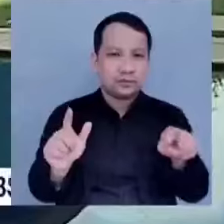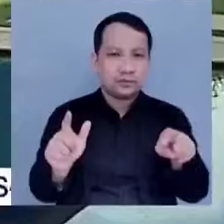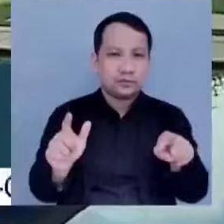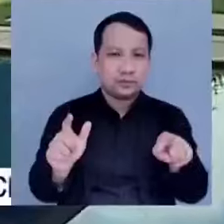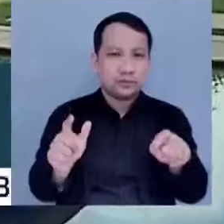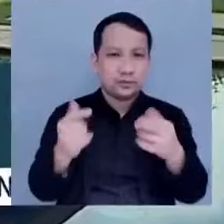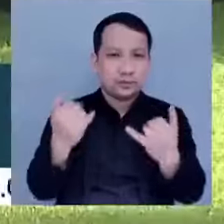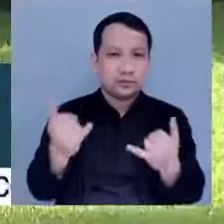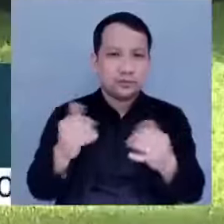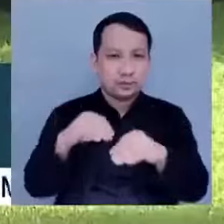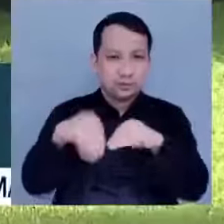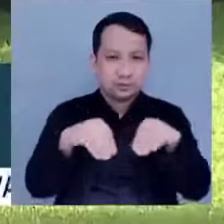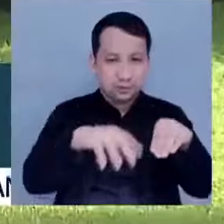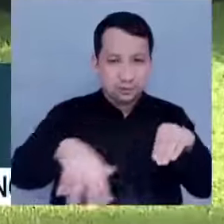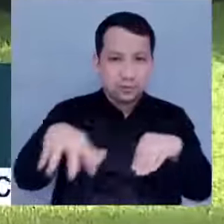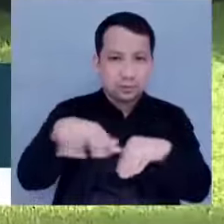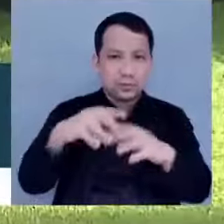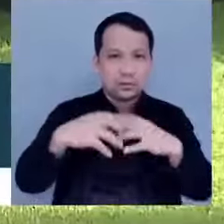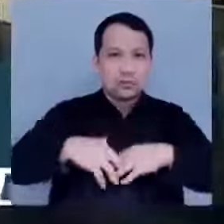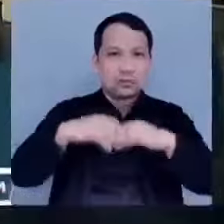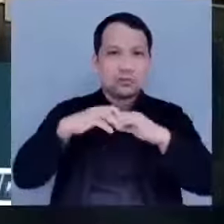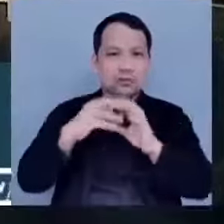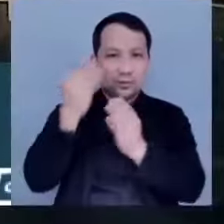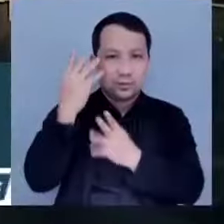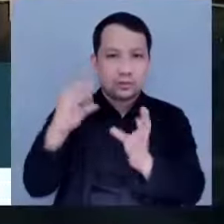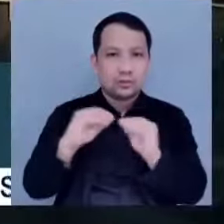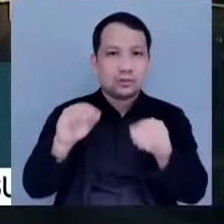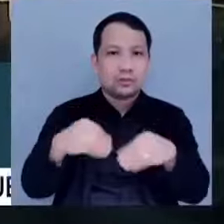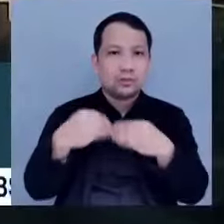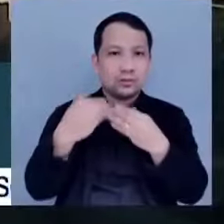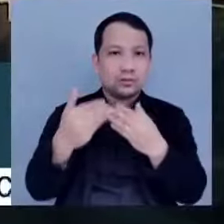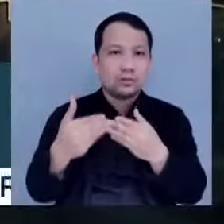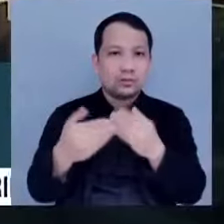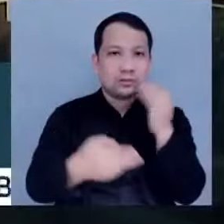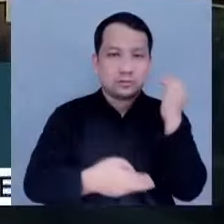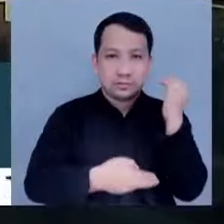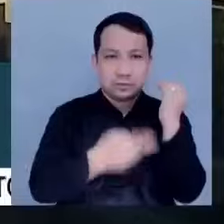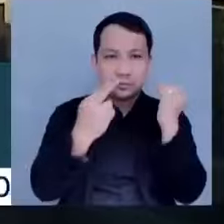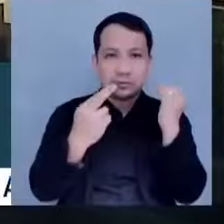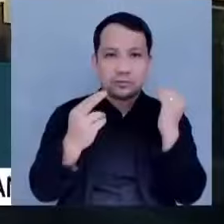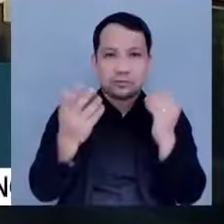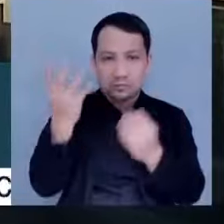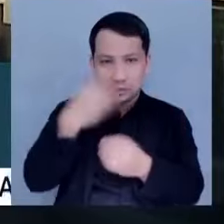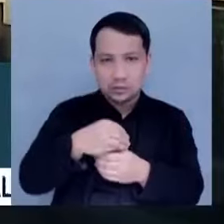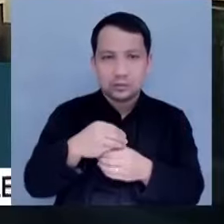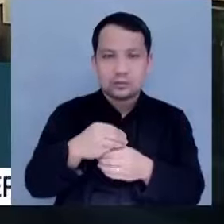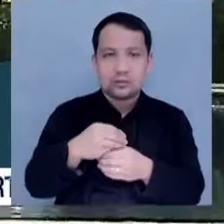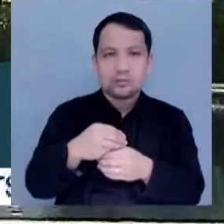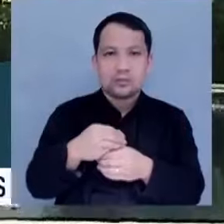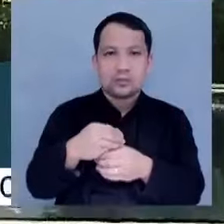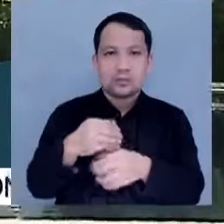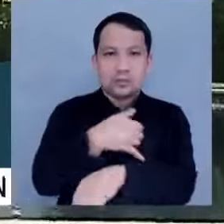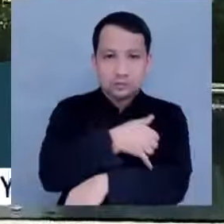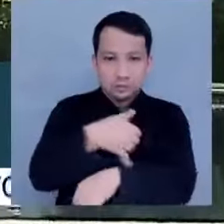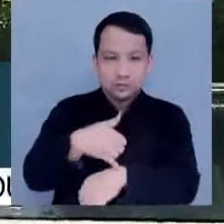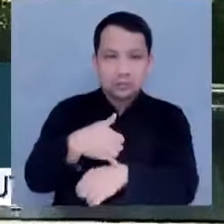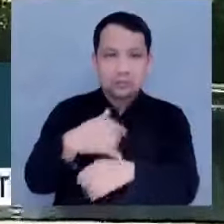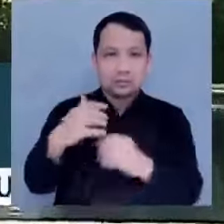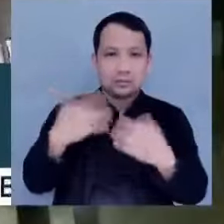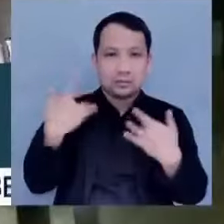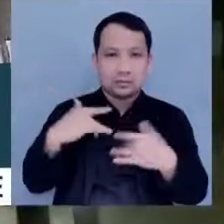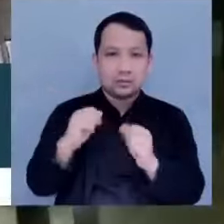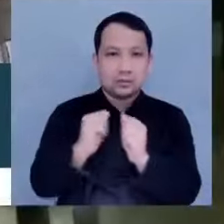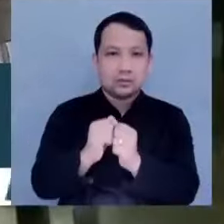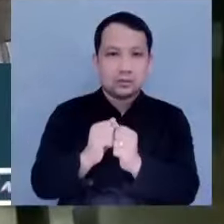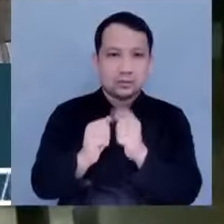were also added to the compound, giving it a resort-like vibe. Onglao says the architectural style he used was Filipino